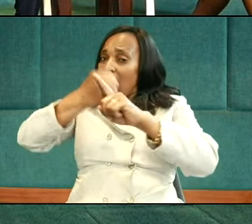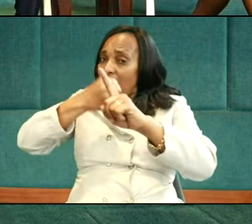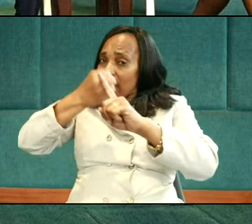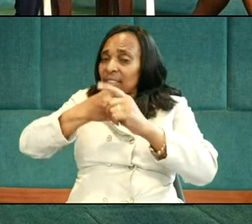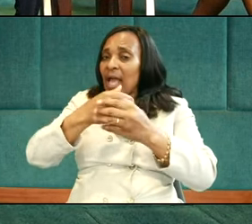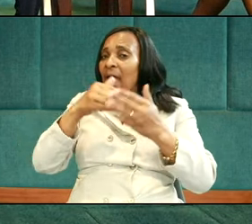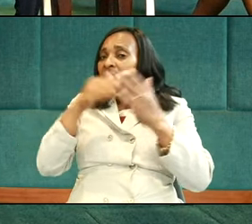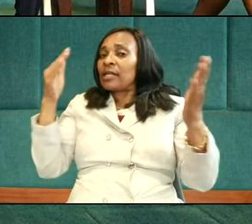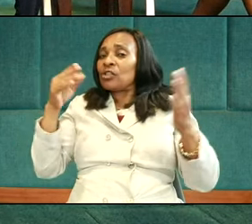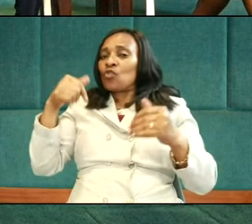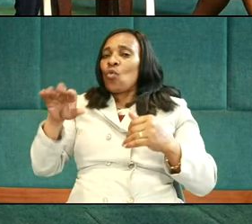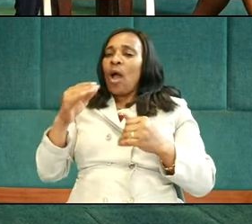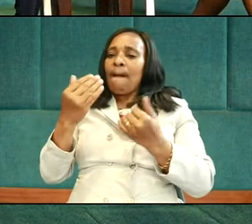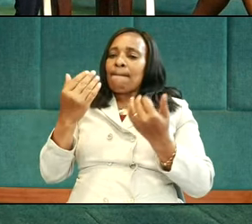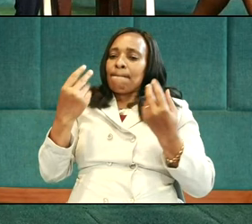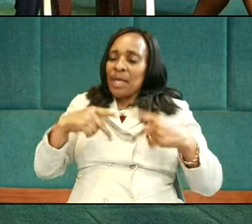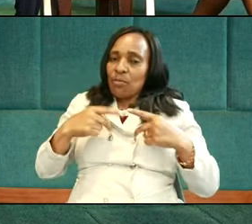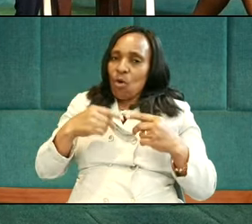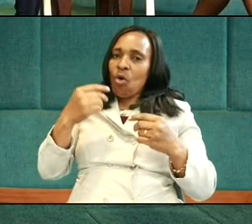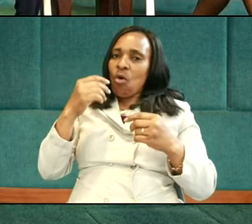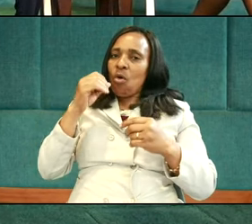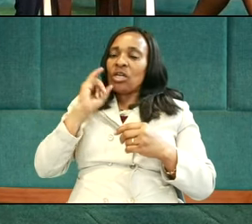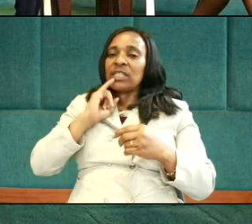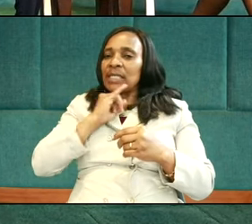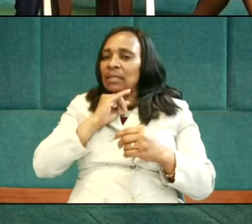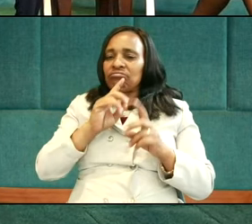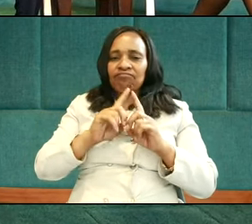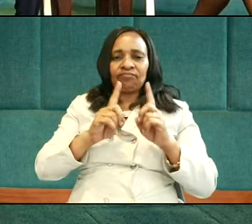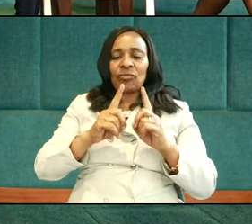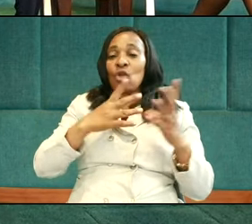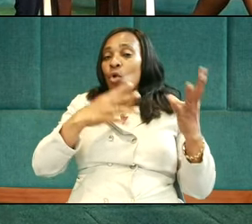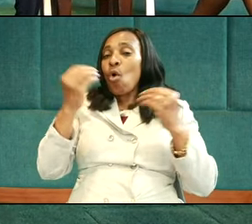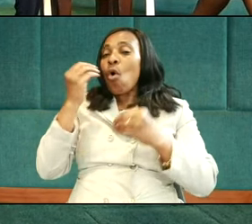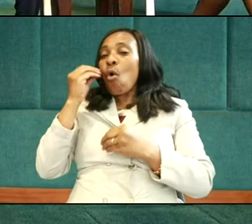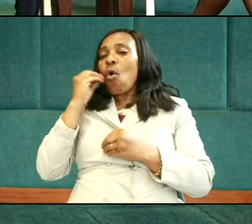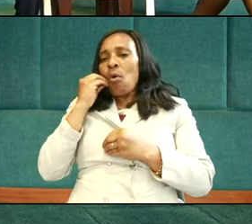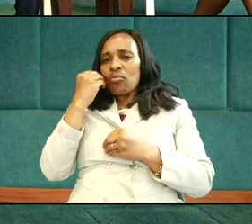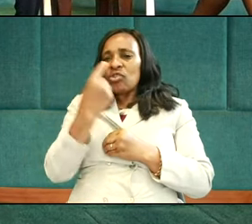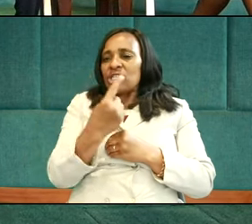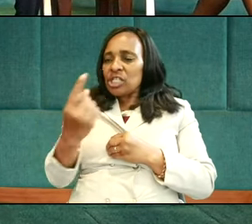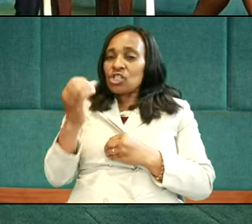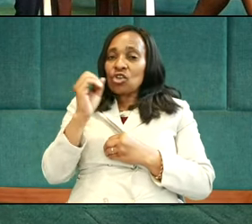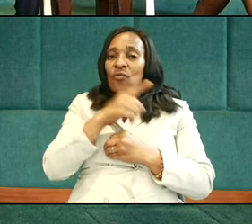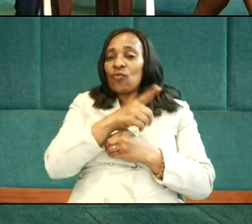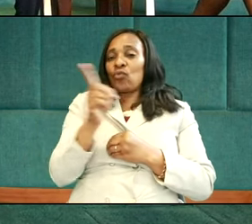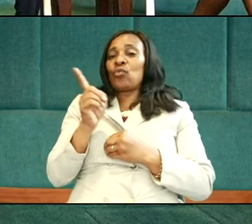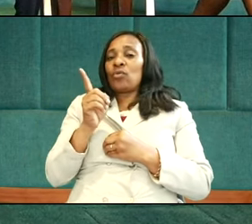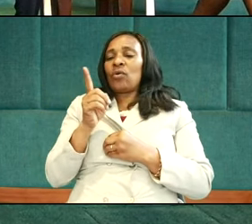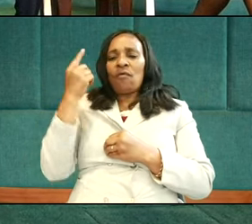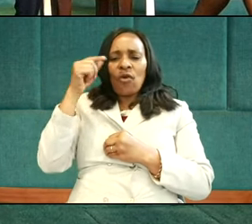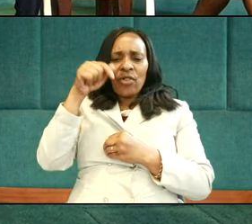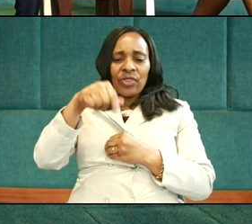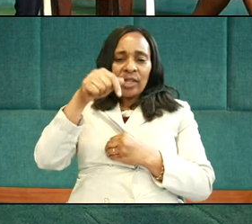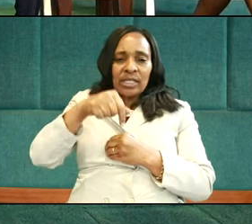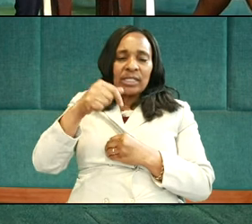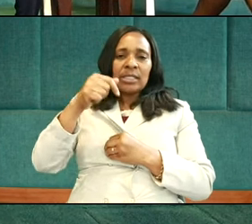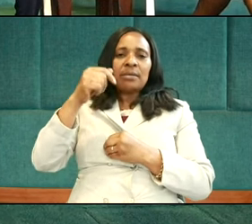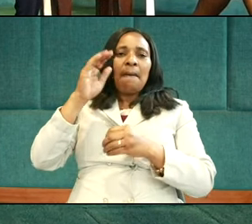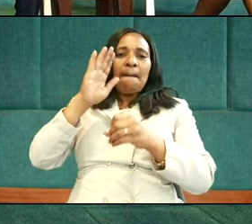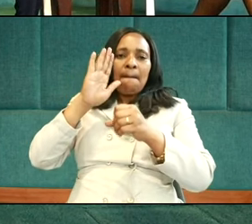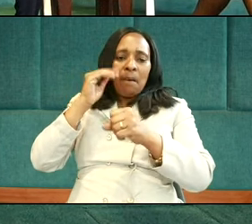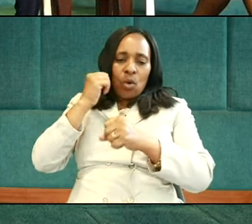fellow Israelites. Go home, everyone of you, for this is my doing.